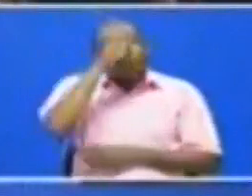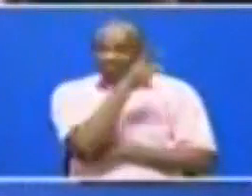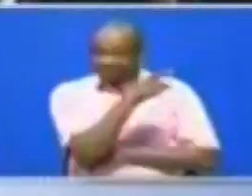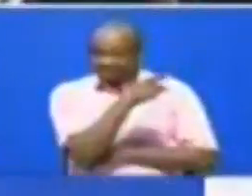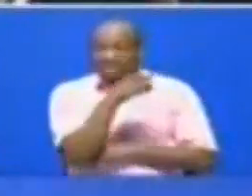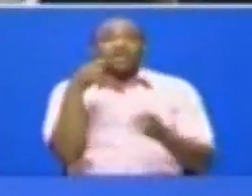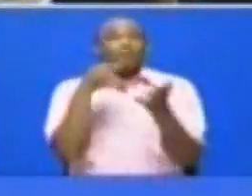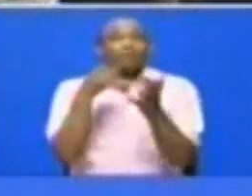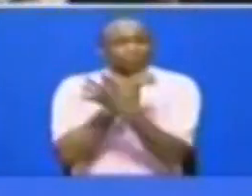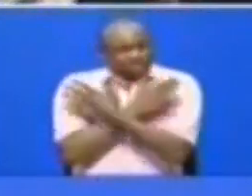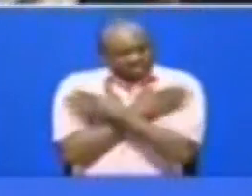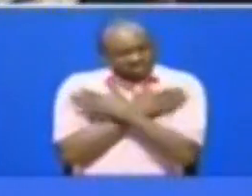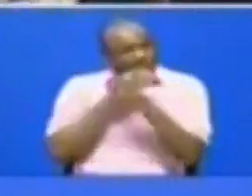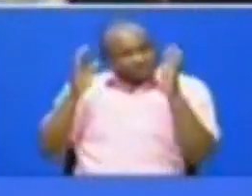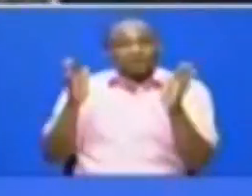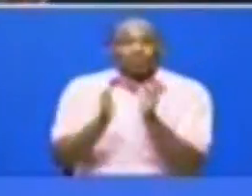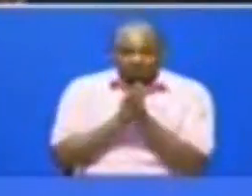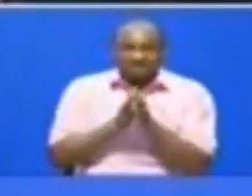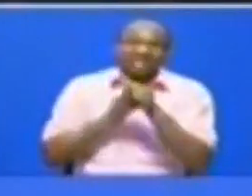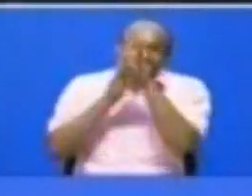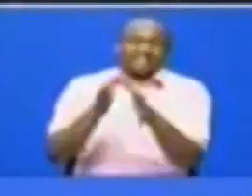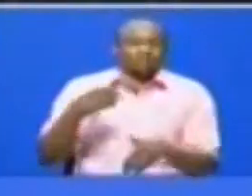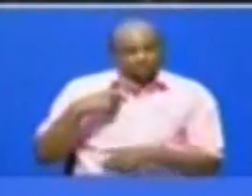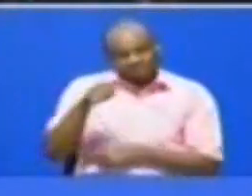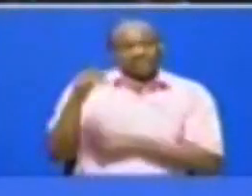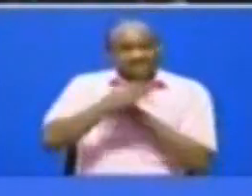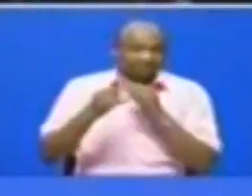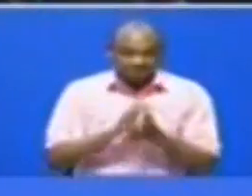ina uhusiano mkubwa na viongozi wa nchi hii.